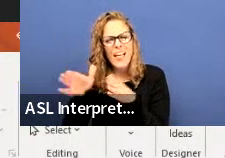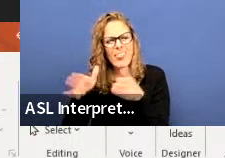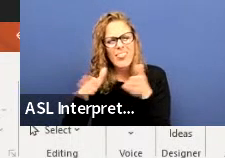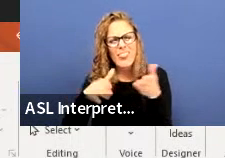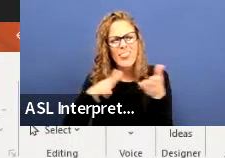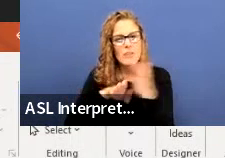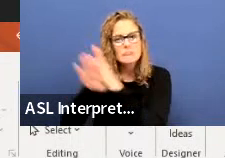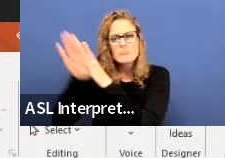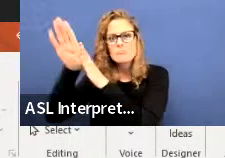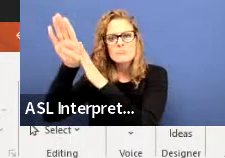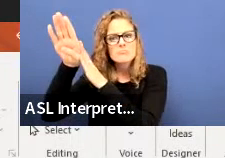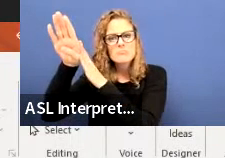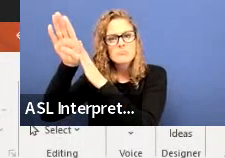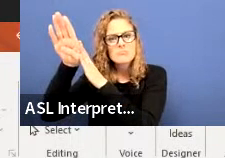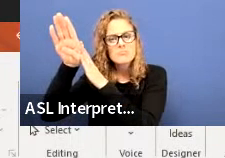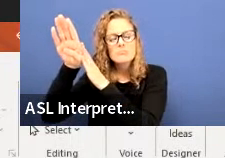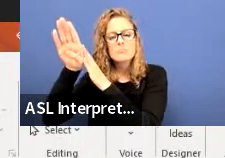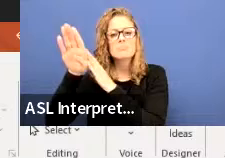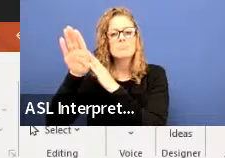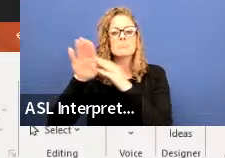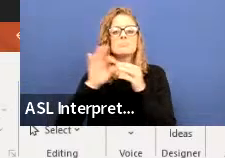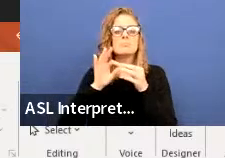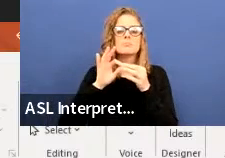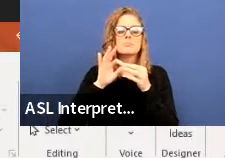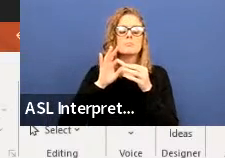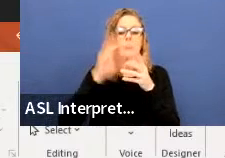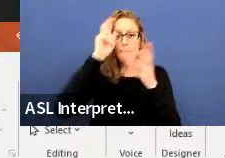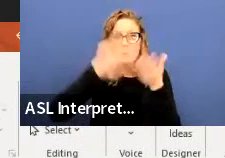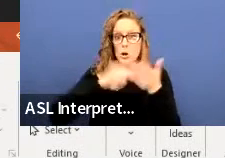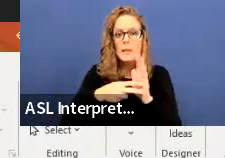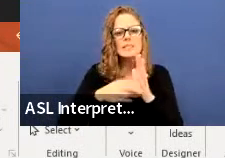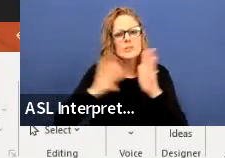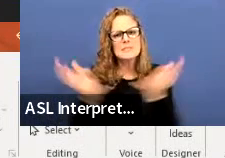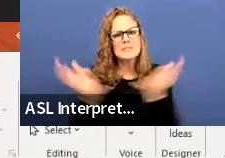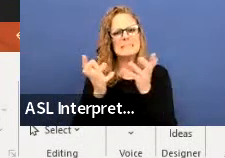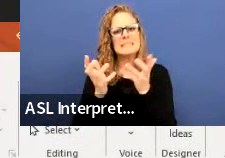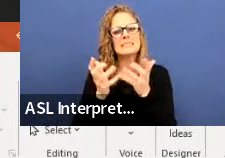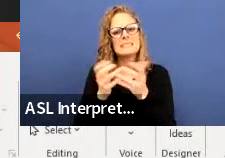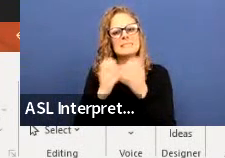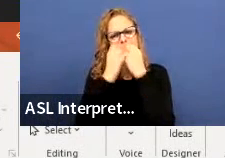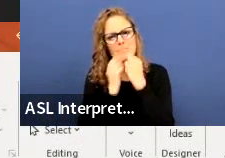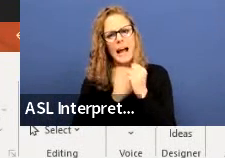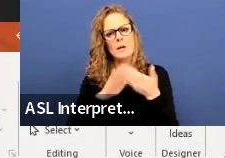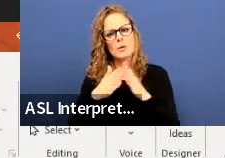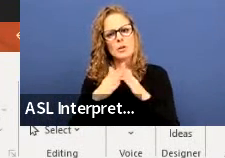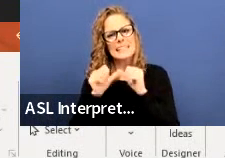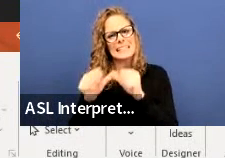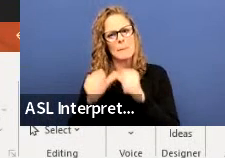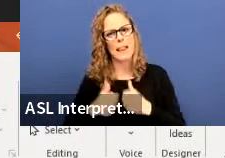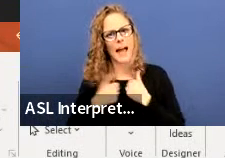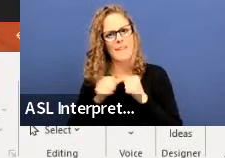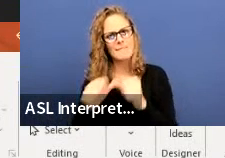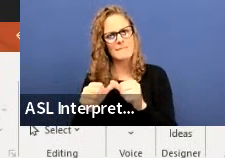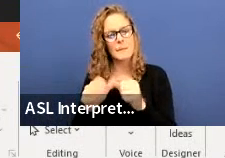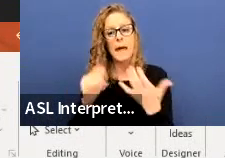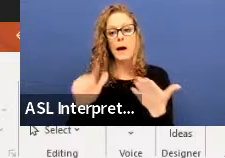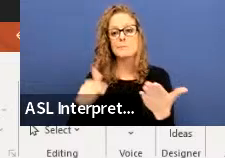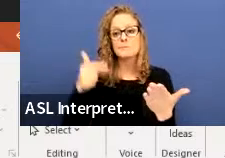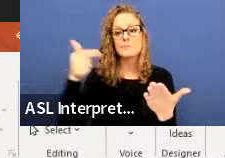it's about, keeping our community alive. So I'll pivot over to Sister